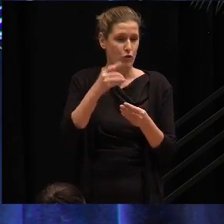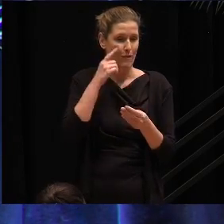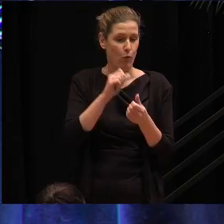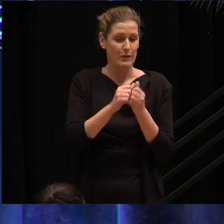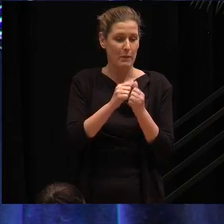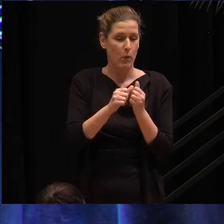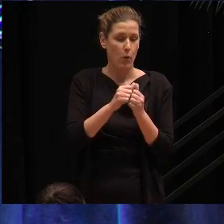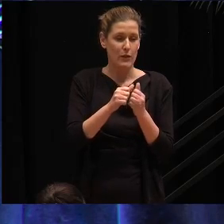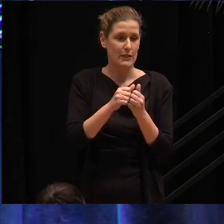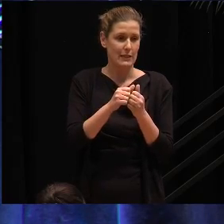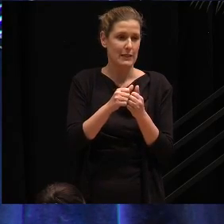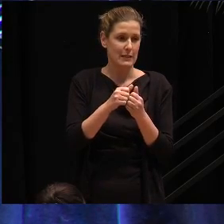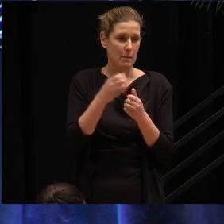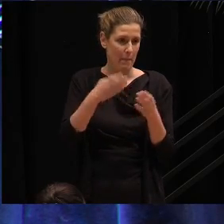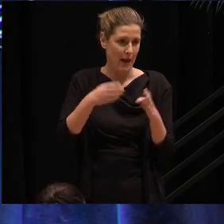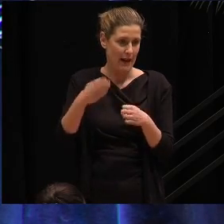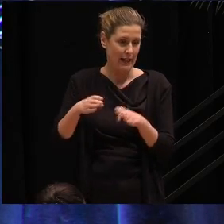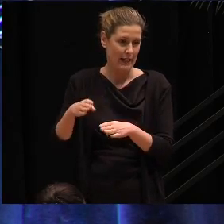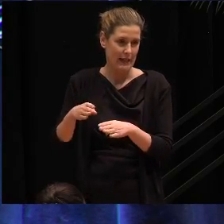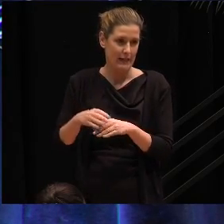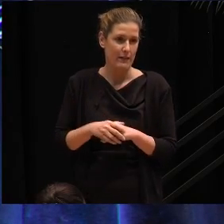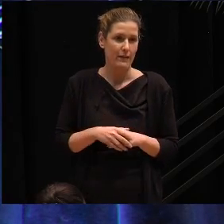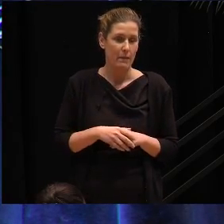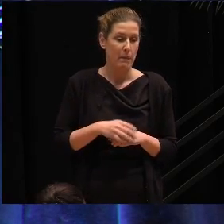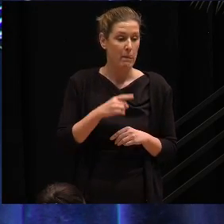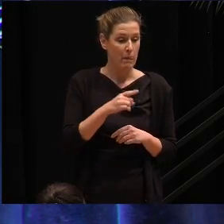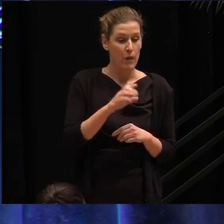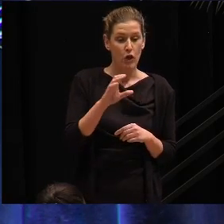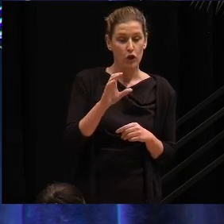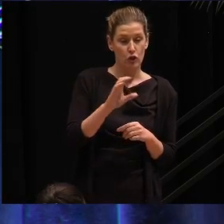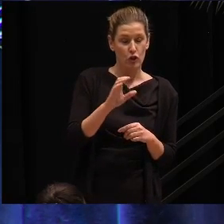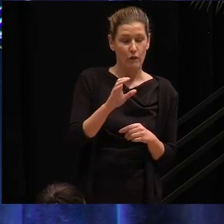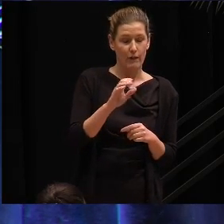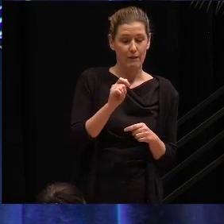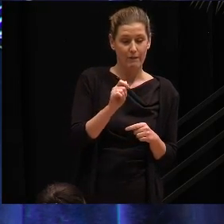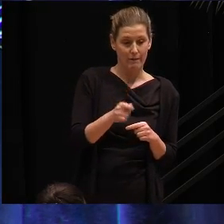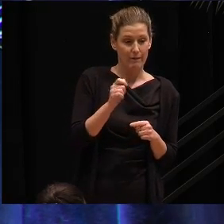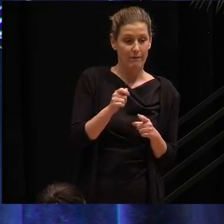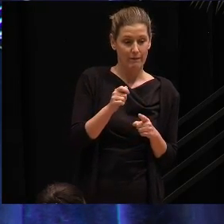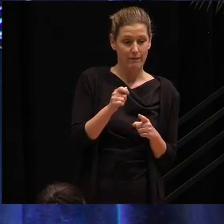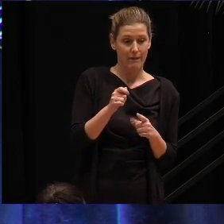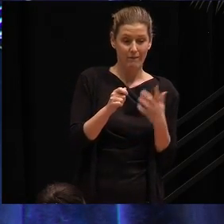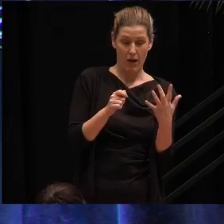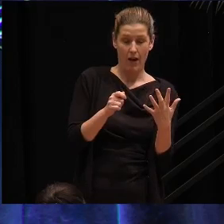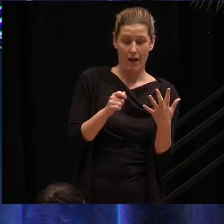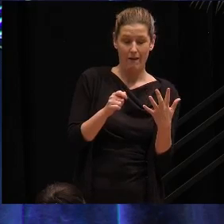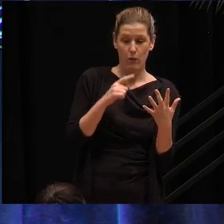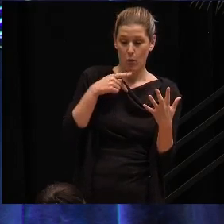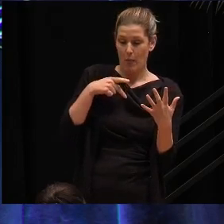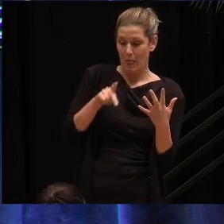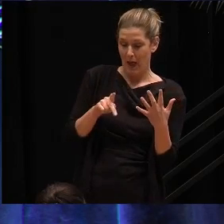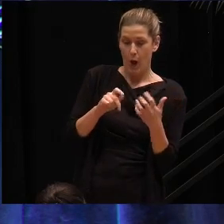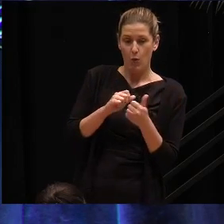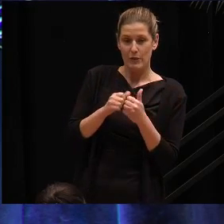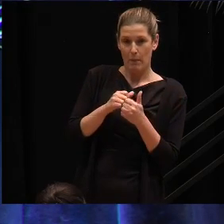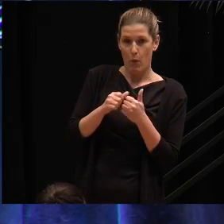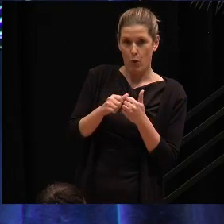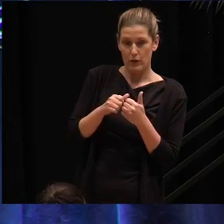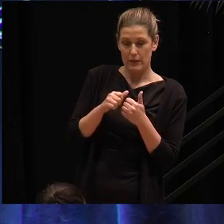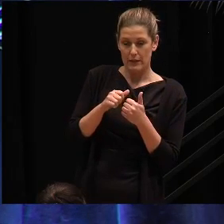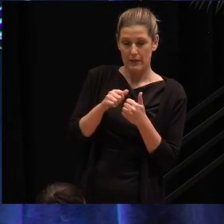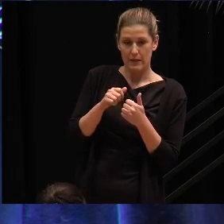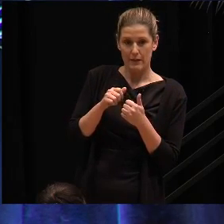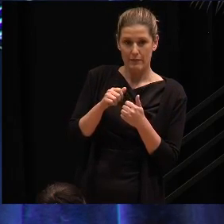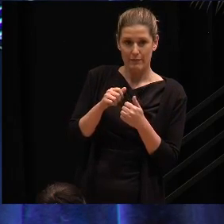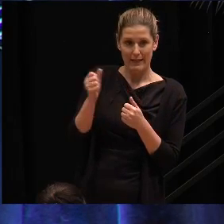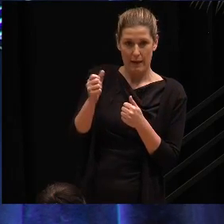talking about conservative justices that look as though 5 of them will likely vote to allow sports betting and could close